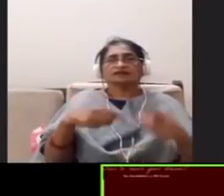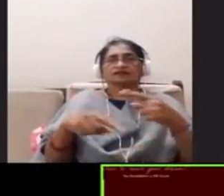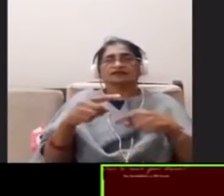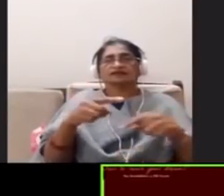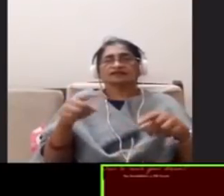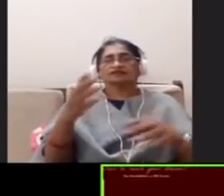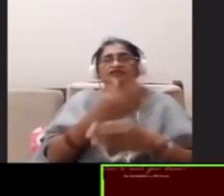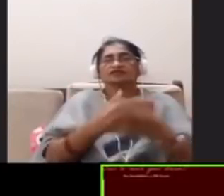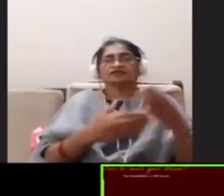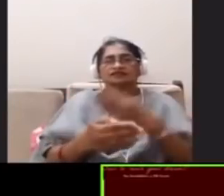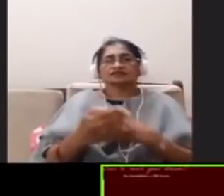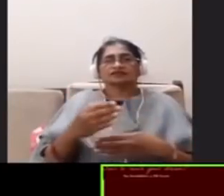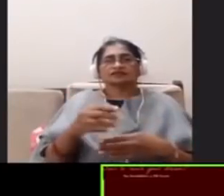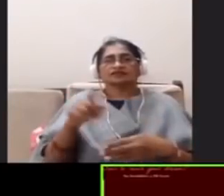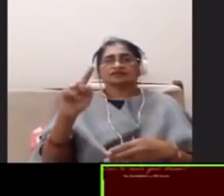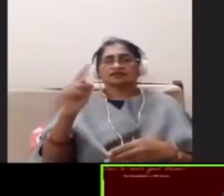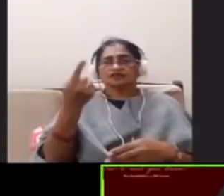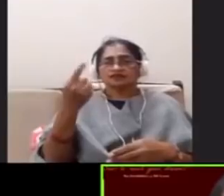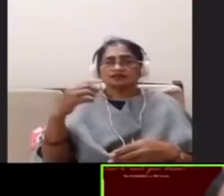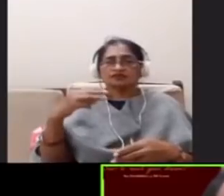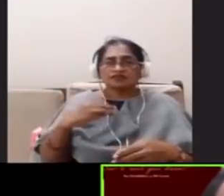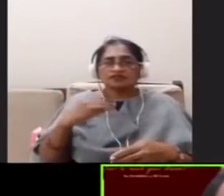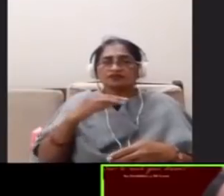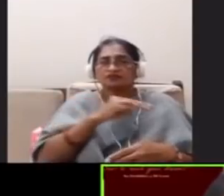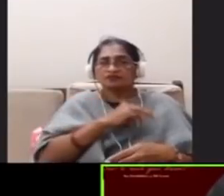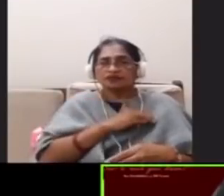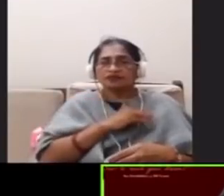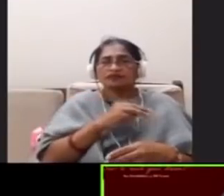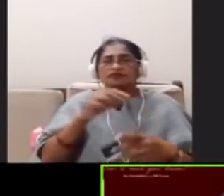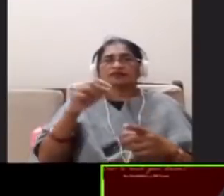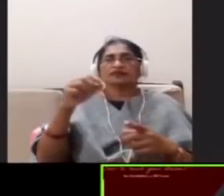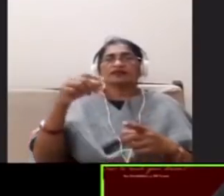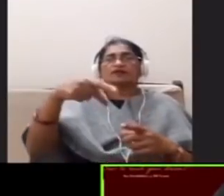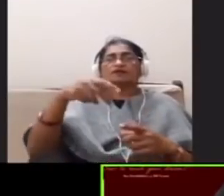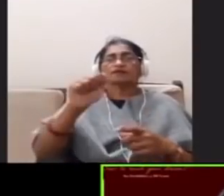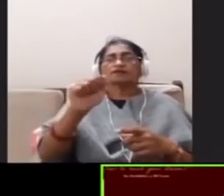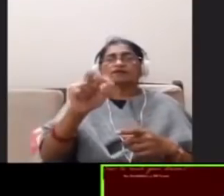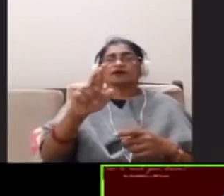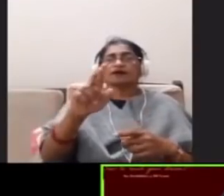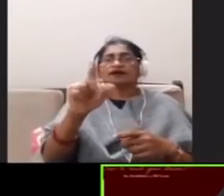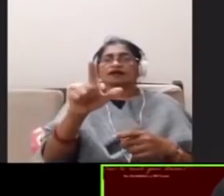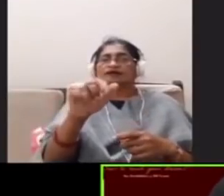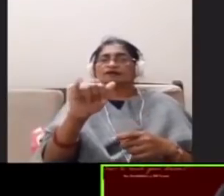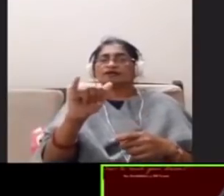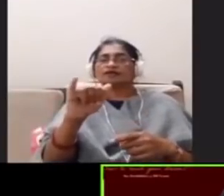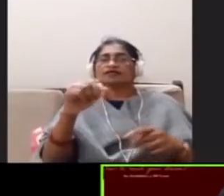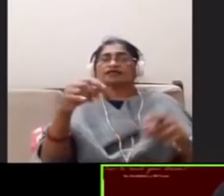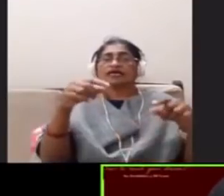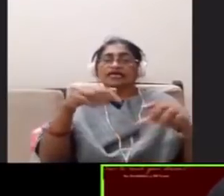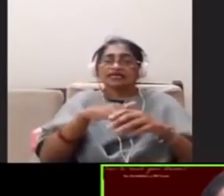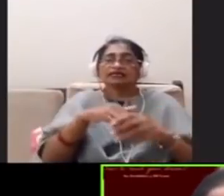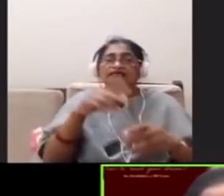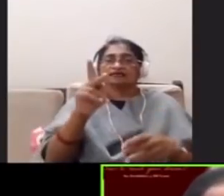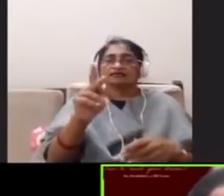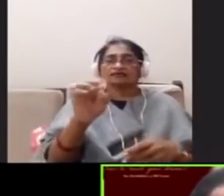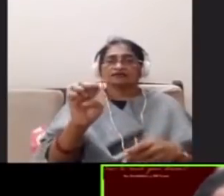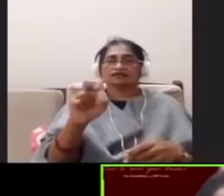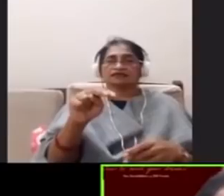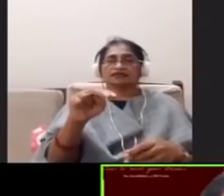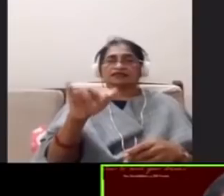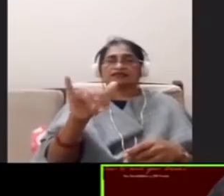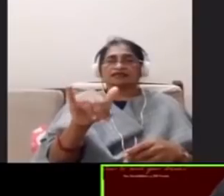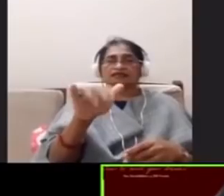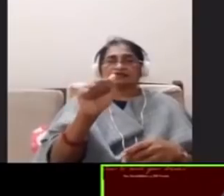disabilities. He is the first member of the parliament in Kenya with albinism. Honorary Senator has worked in